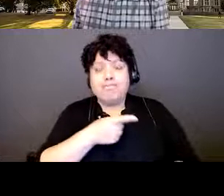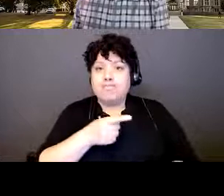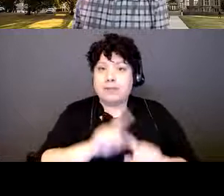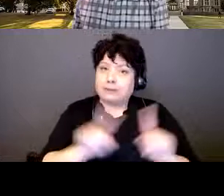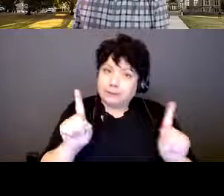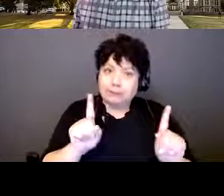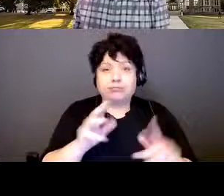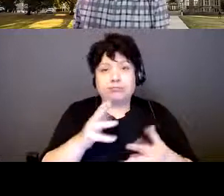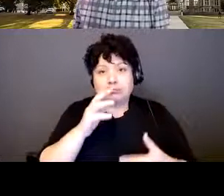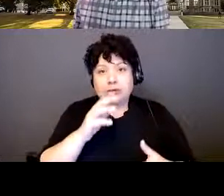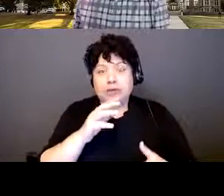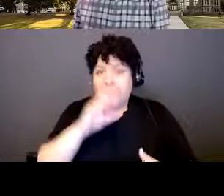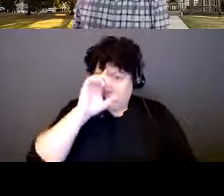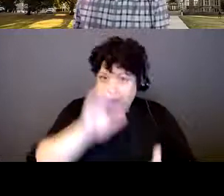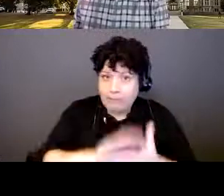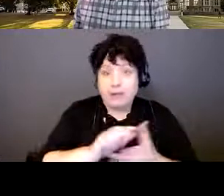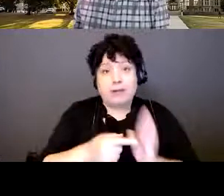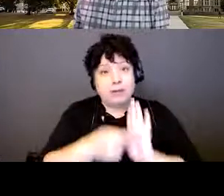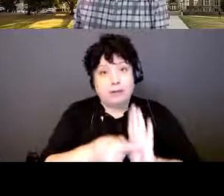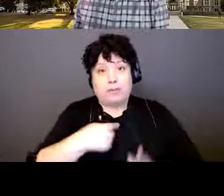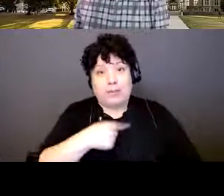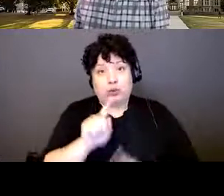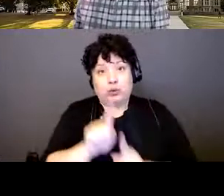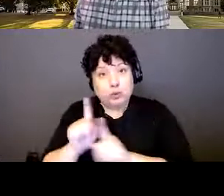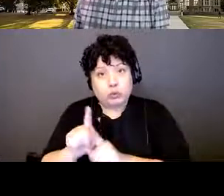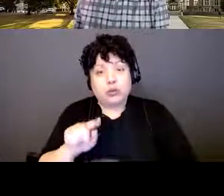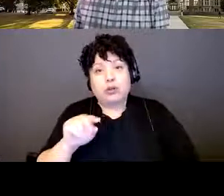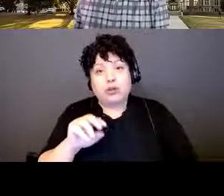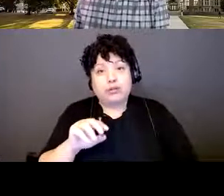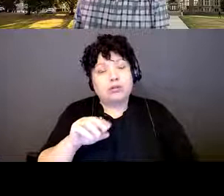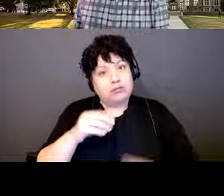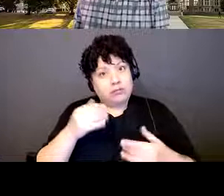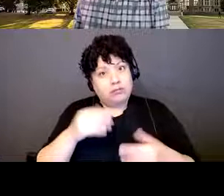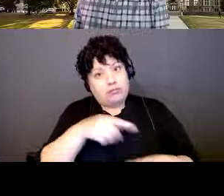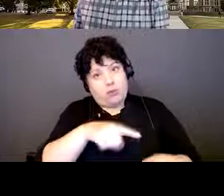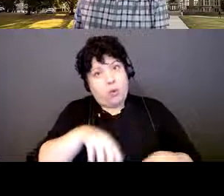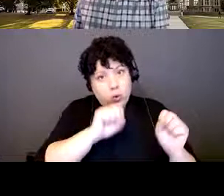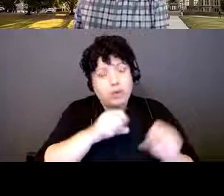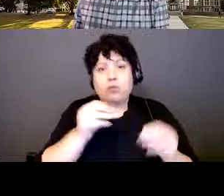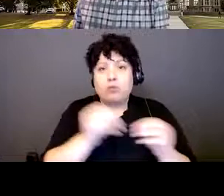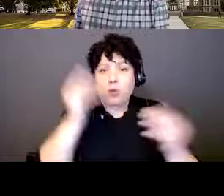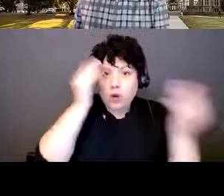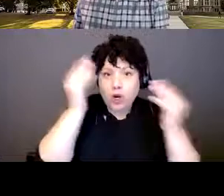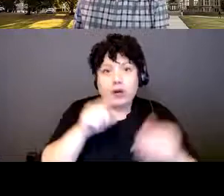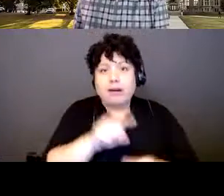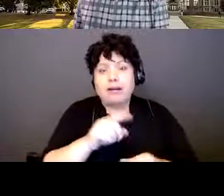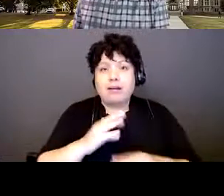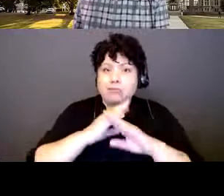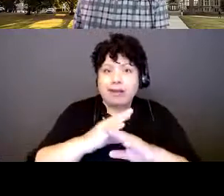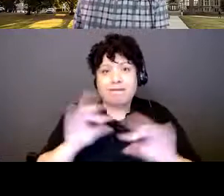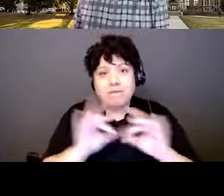Me Too movement and are much more aware, more likely to be part of violence prevention programs in schools, universities, and colleges